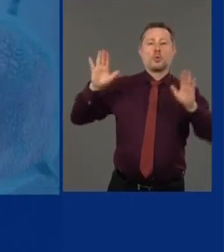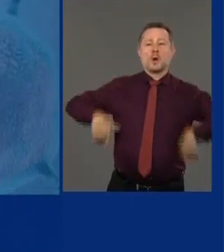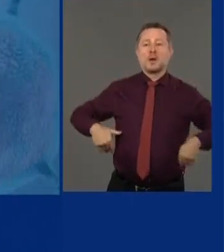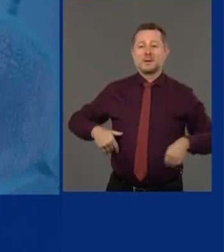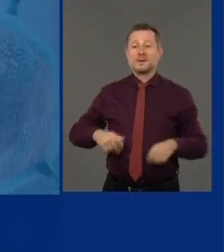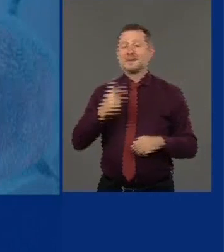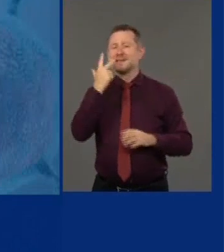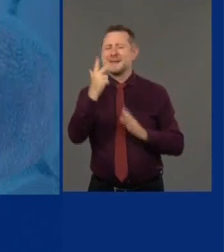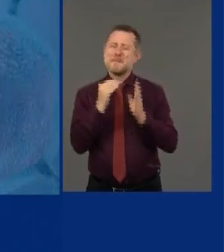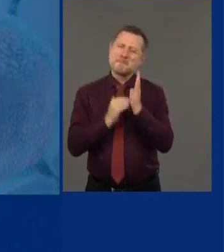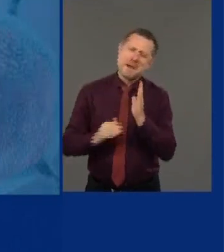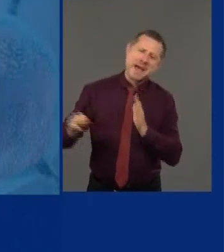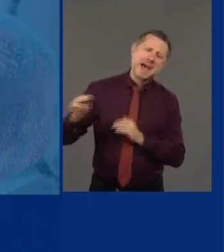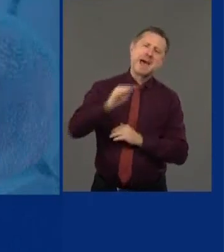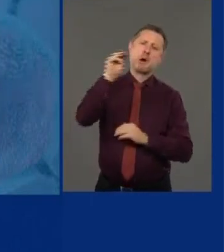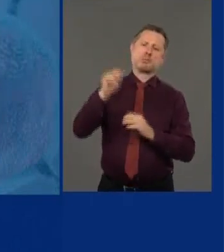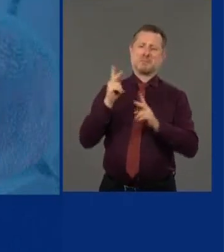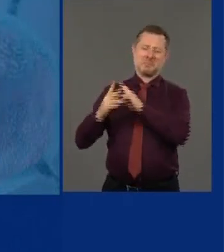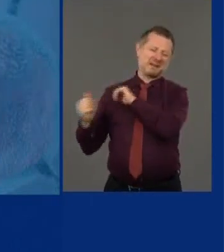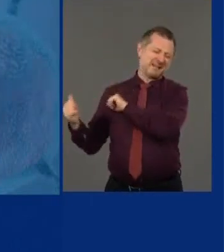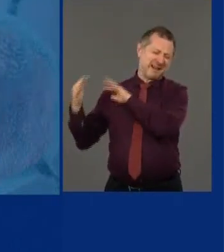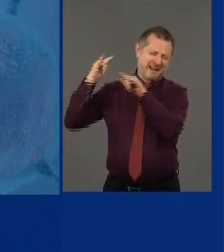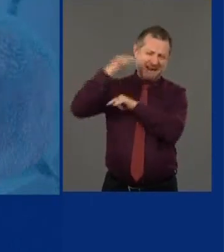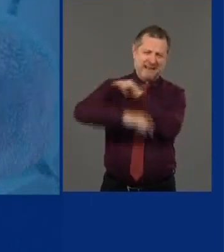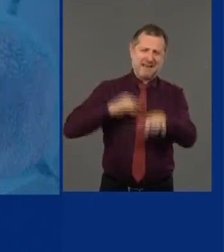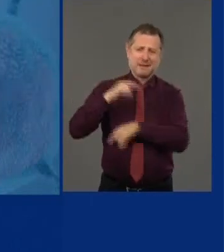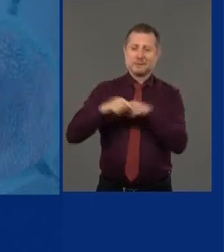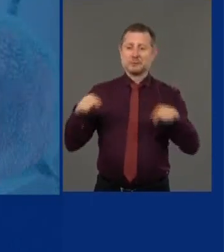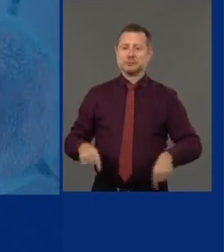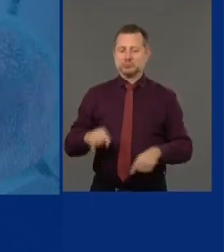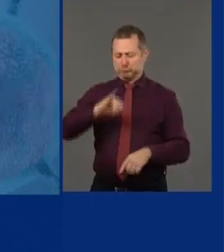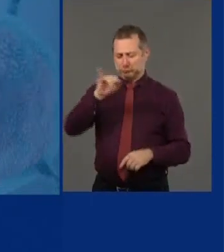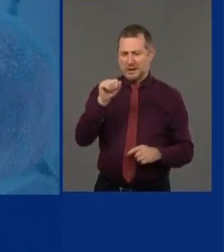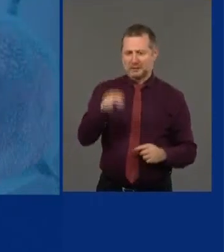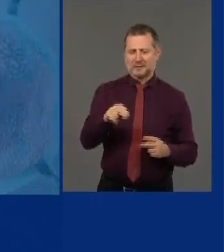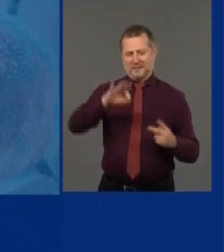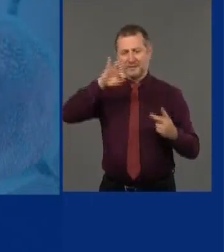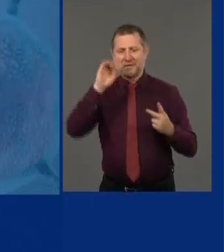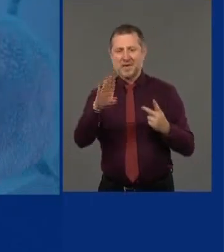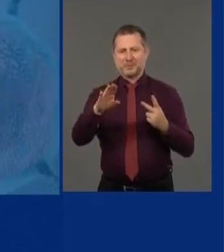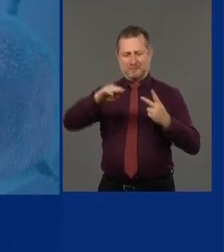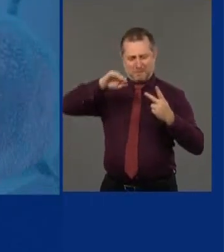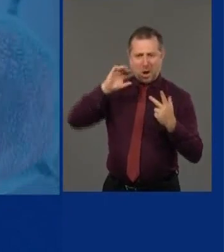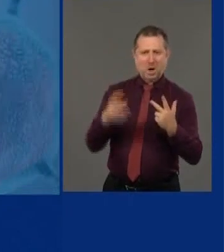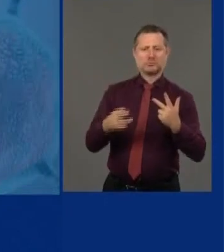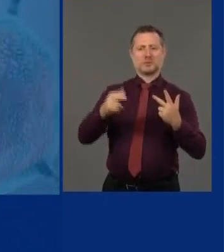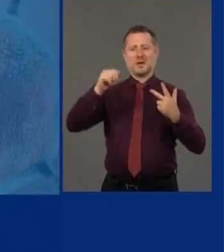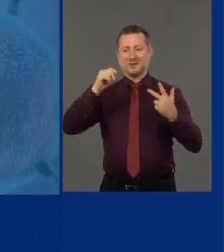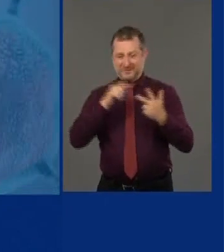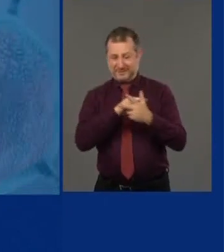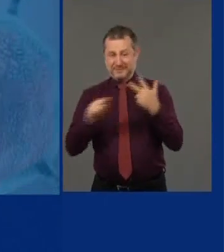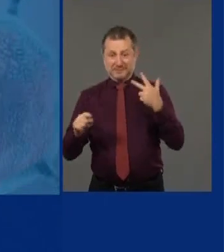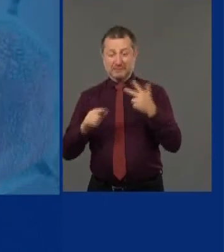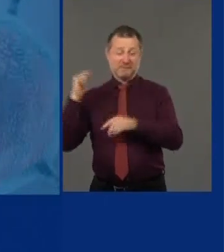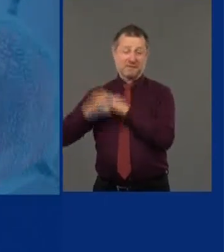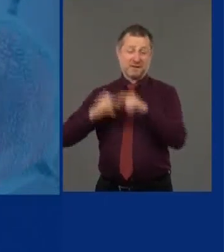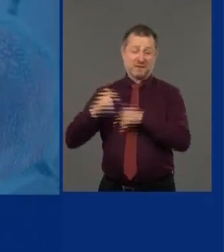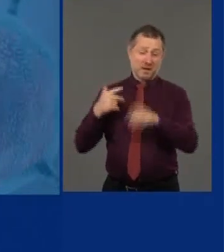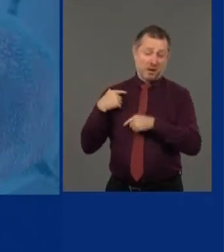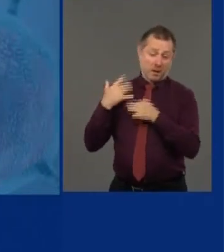from flights from Europe, January, February, March. That's where the virus came from in New York.